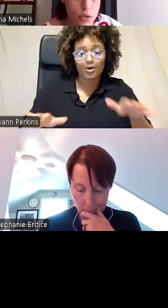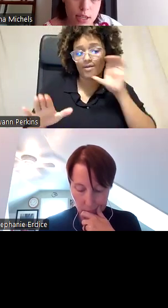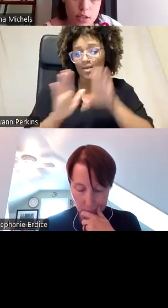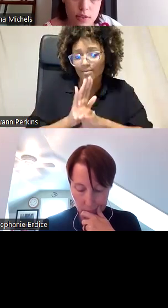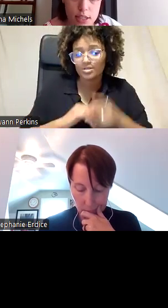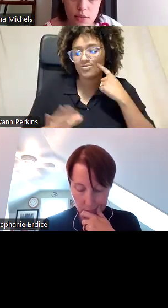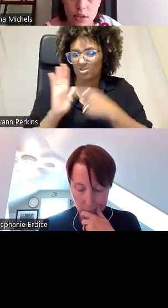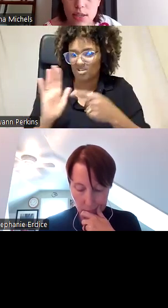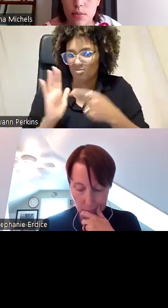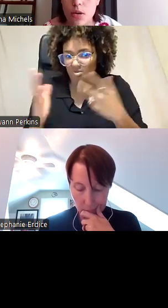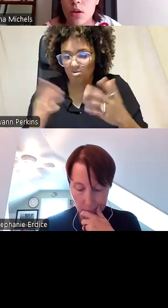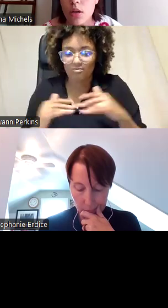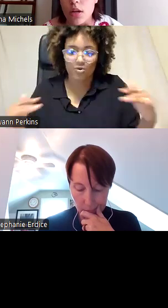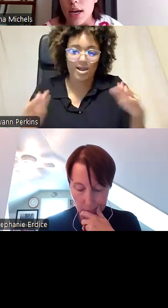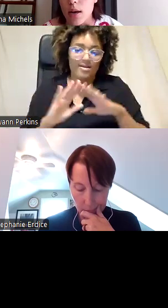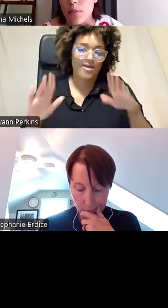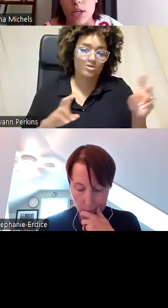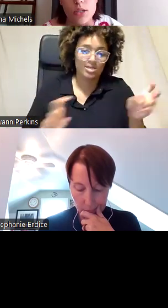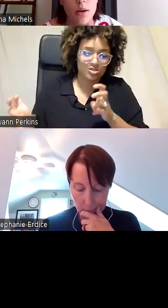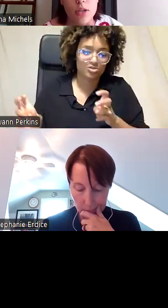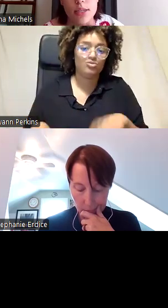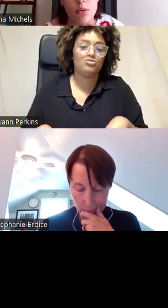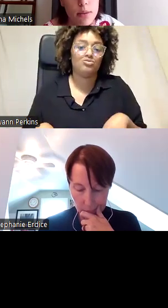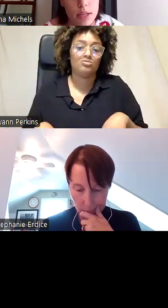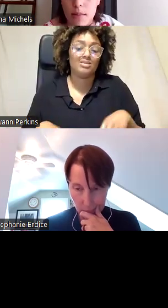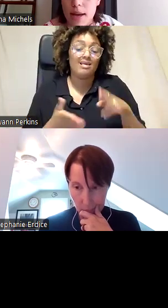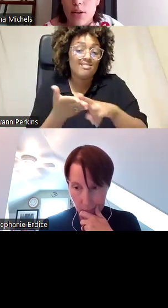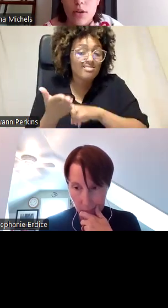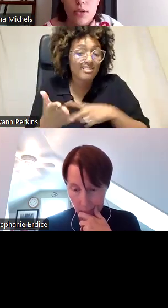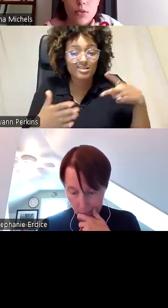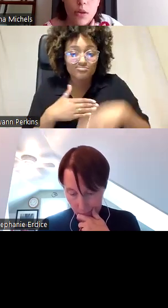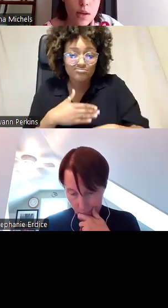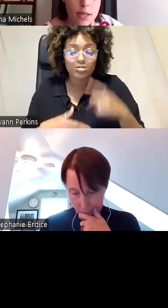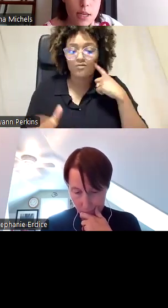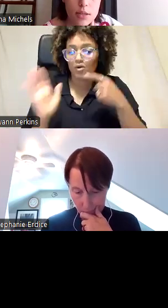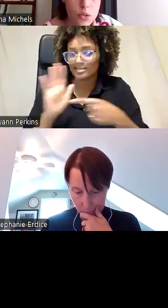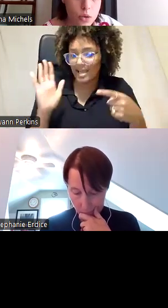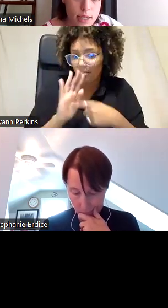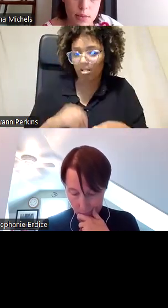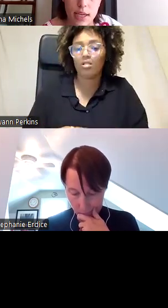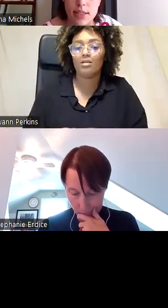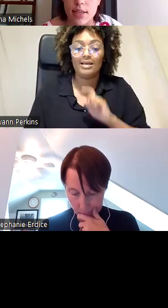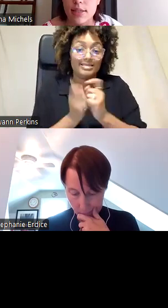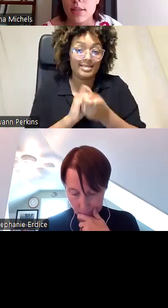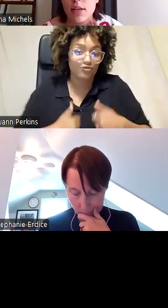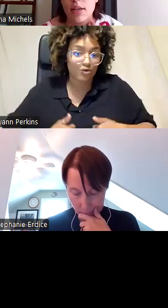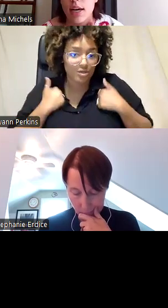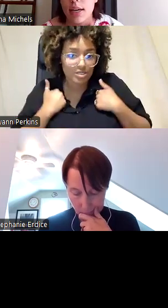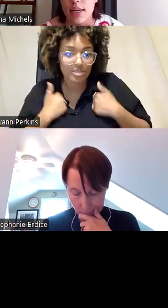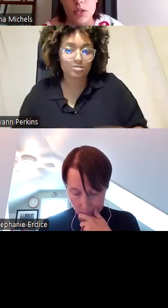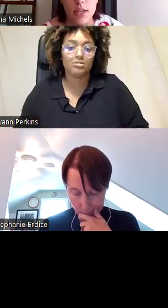address, termination of leases, for example. We can also help address employment law matters, whether that be sexual harassment